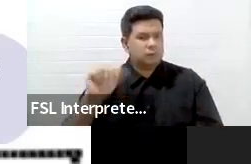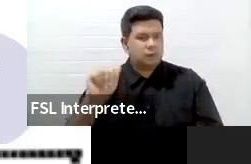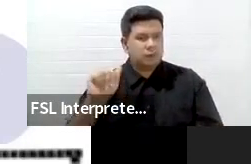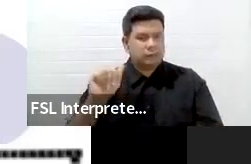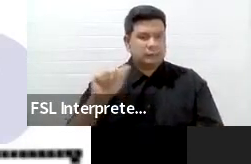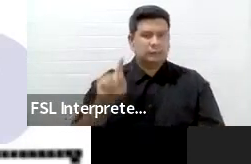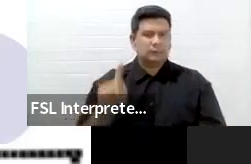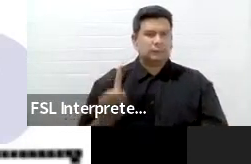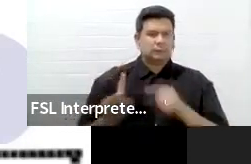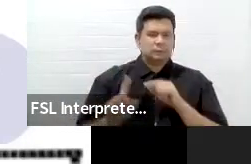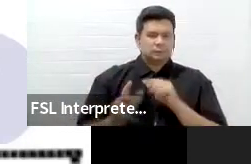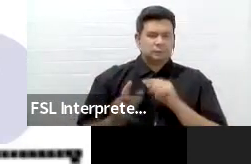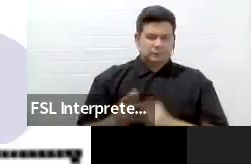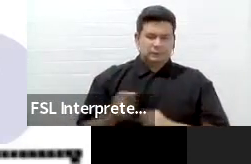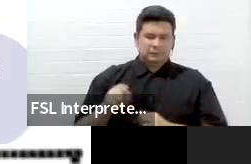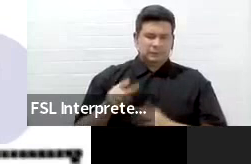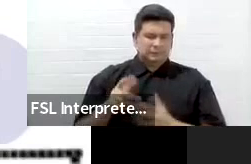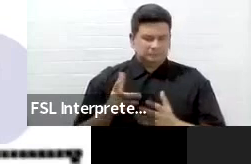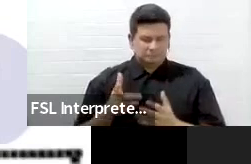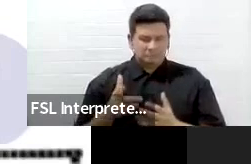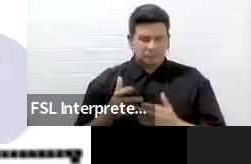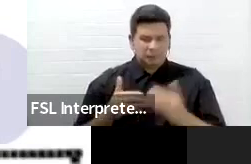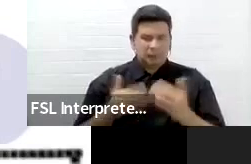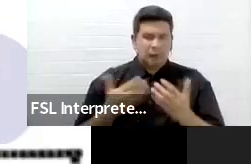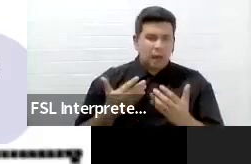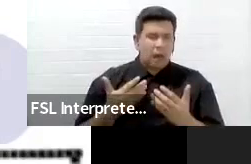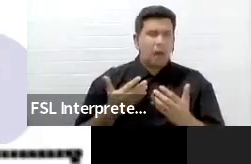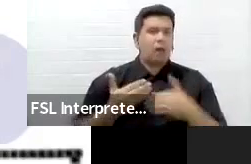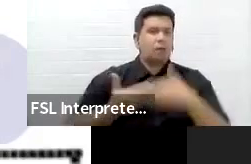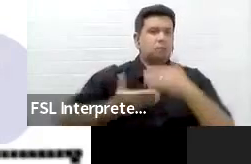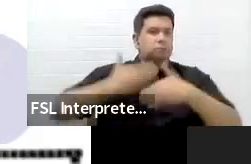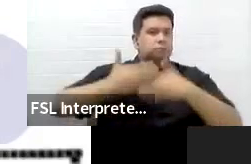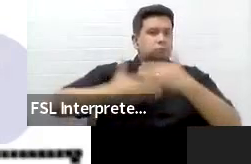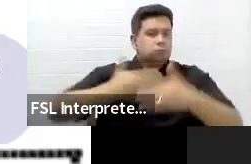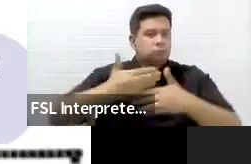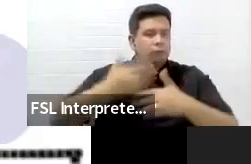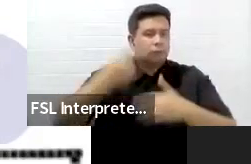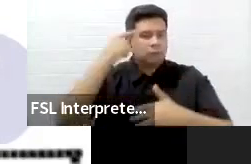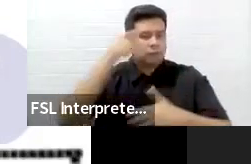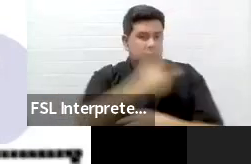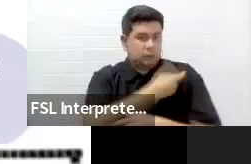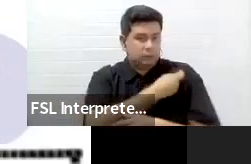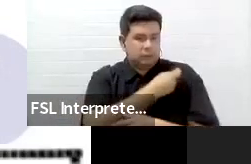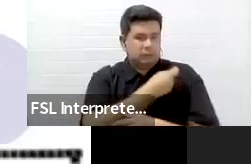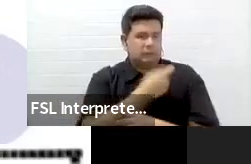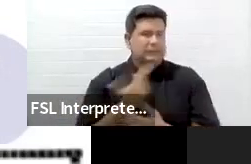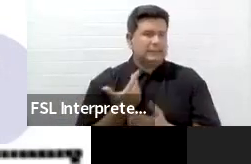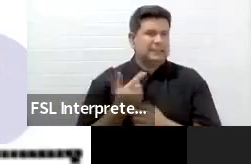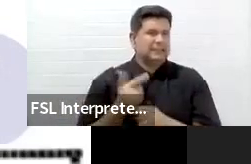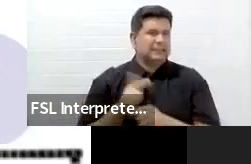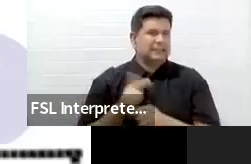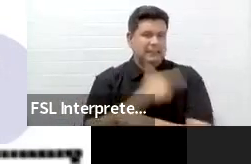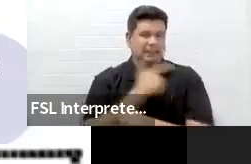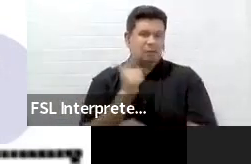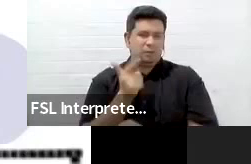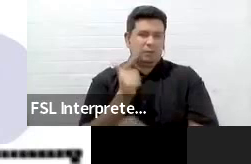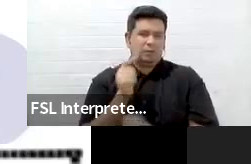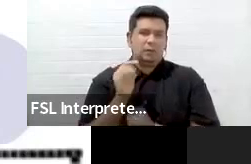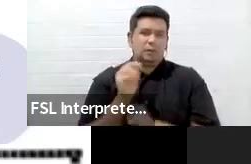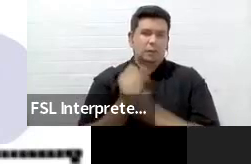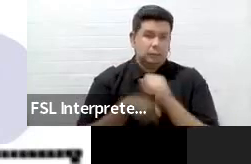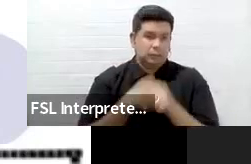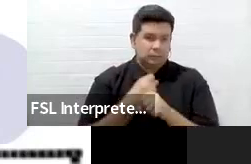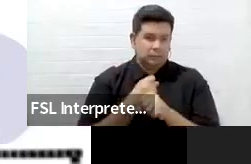than 20 years before they can develop a vaccine on this, when they diagnose it